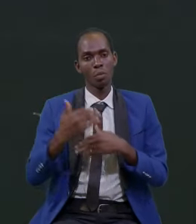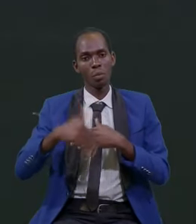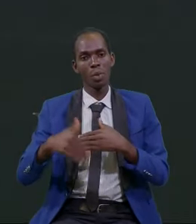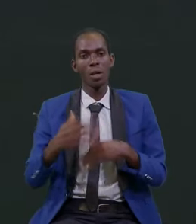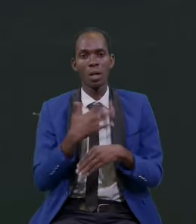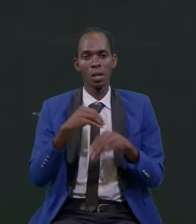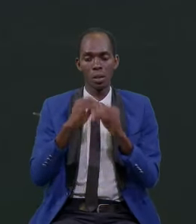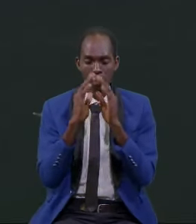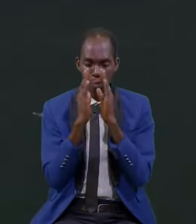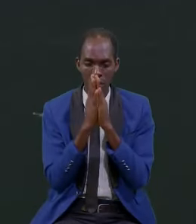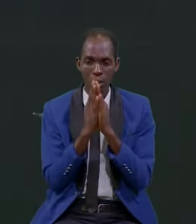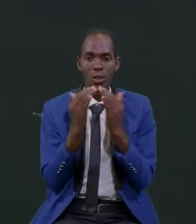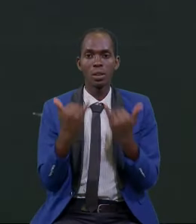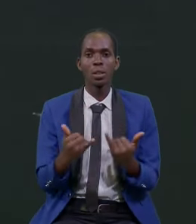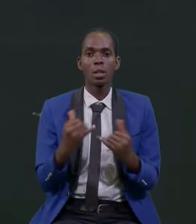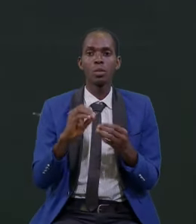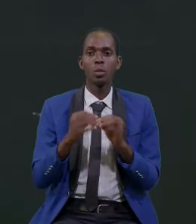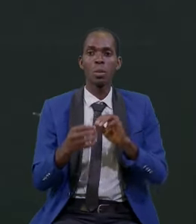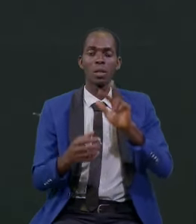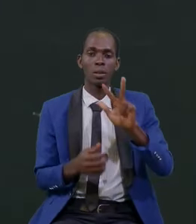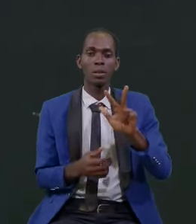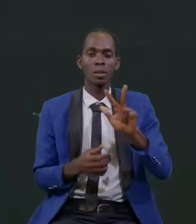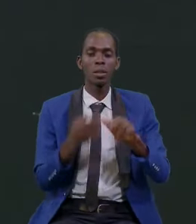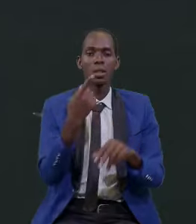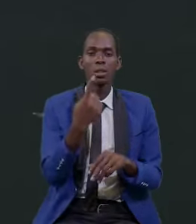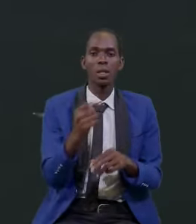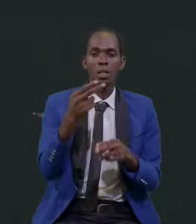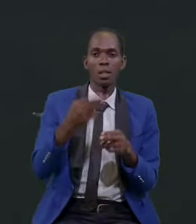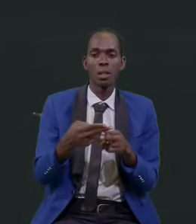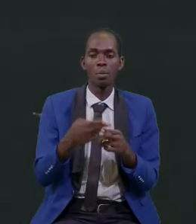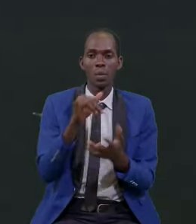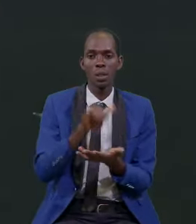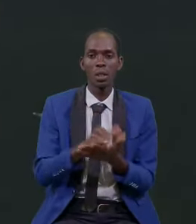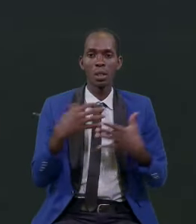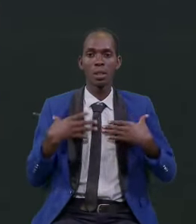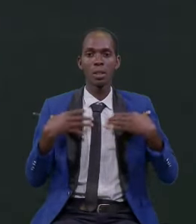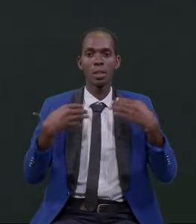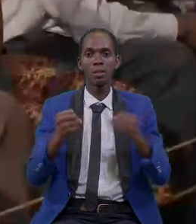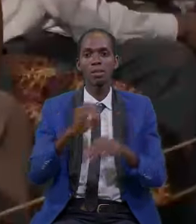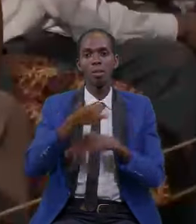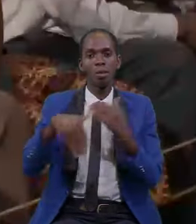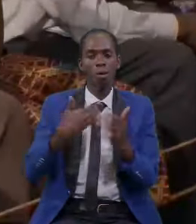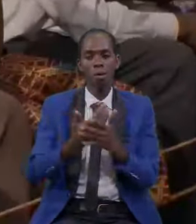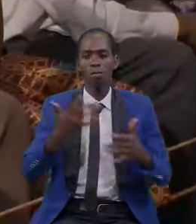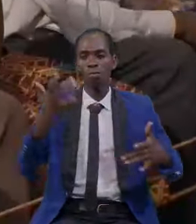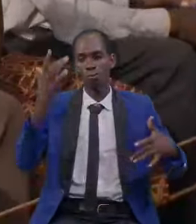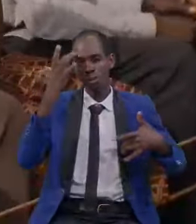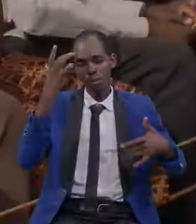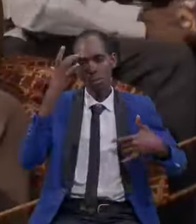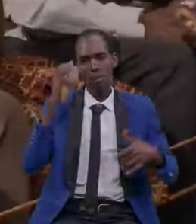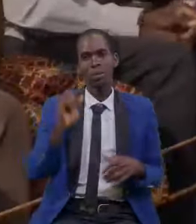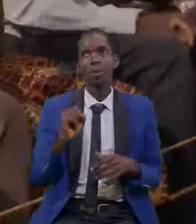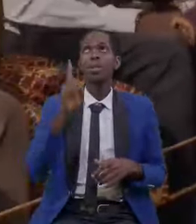three, we're looking at the name that heals all sicknesses. It will heal you.